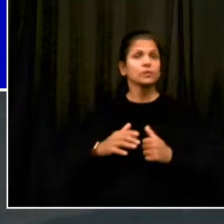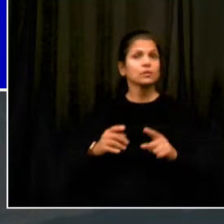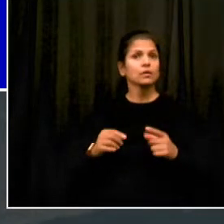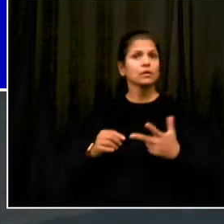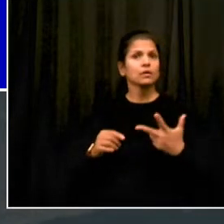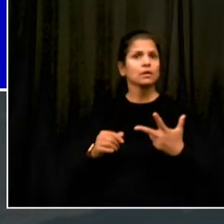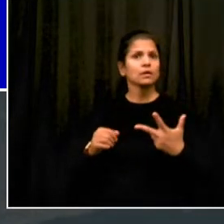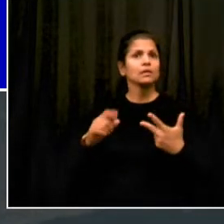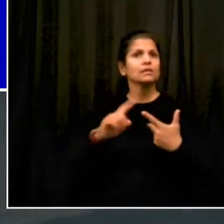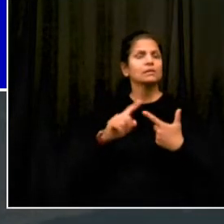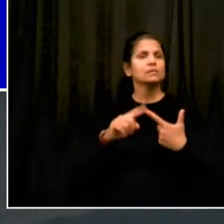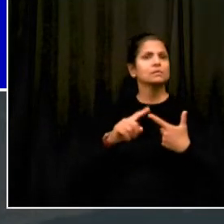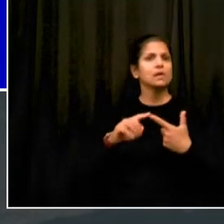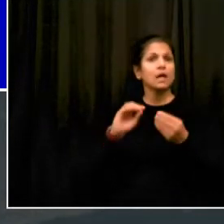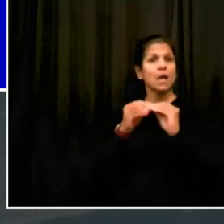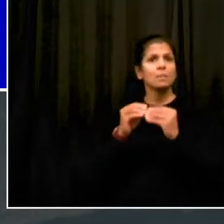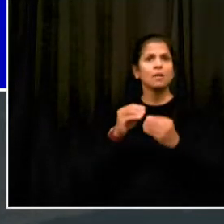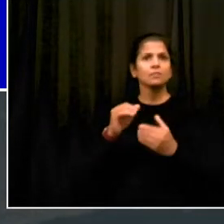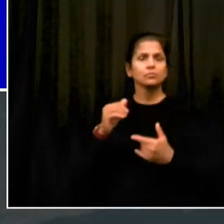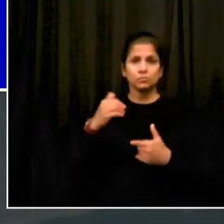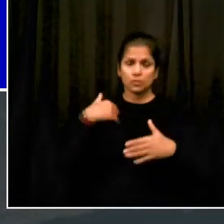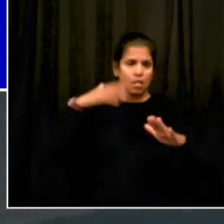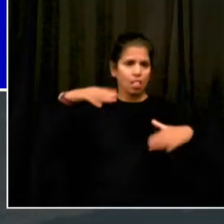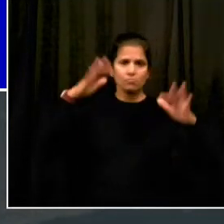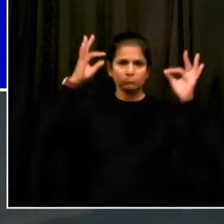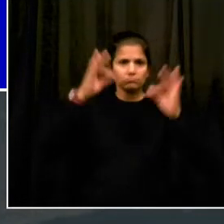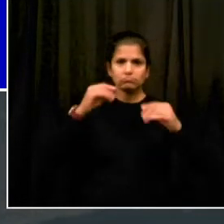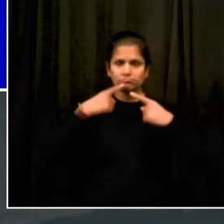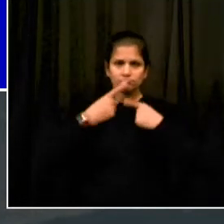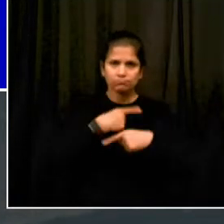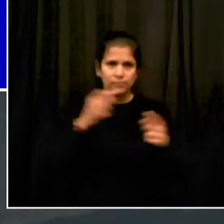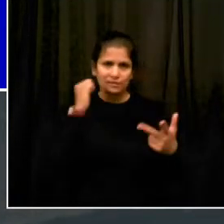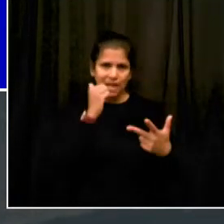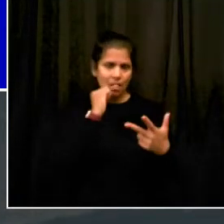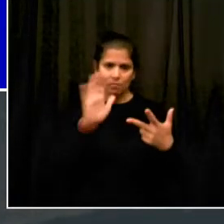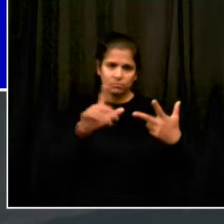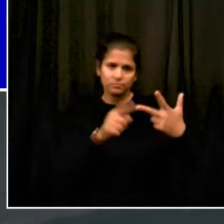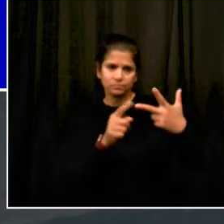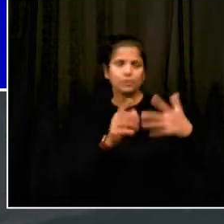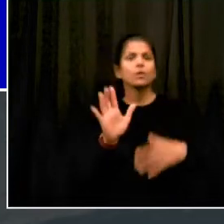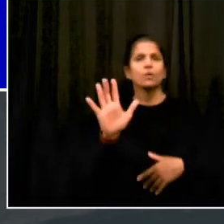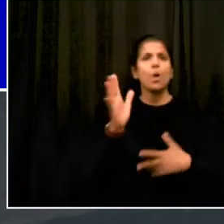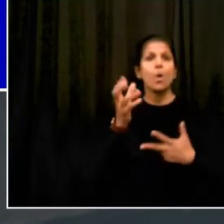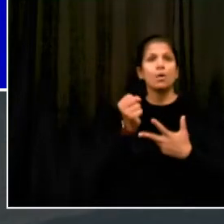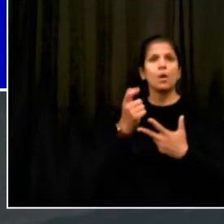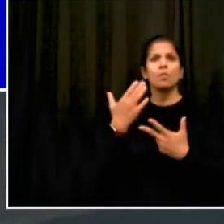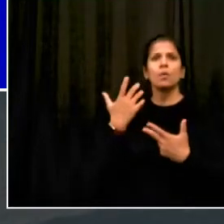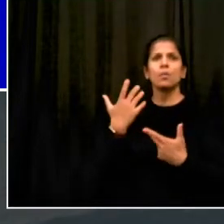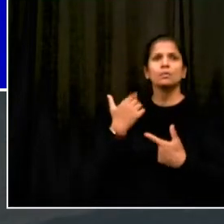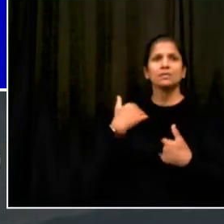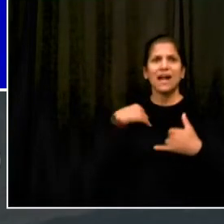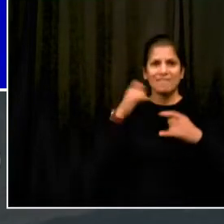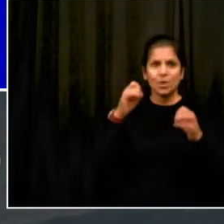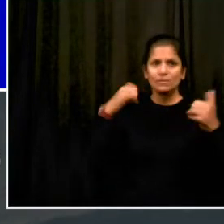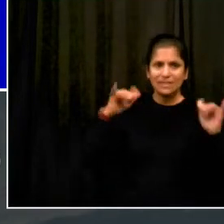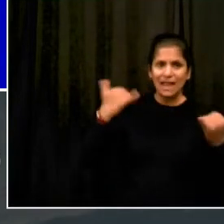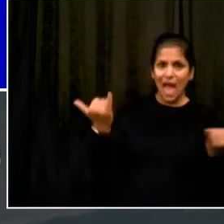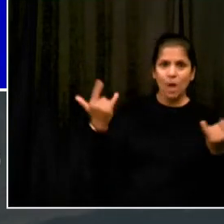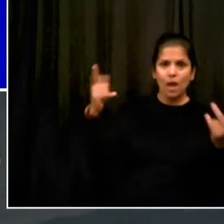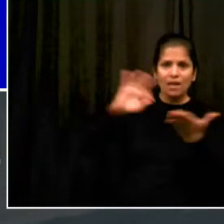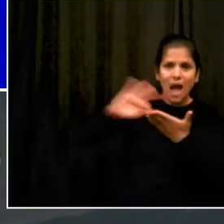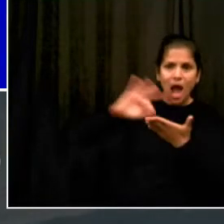it's a holiday, so we don't feel we have an accurate measure. We'll put that up as soon as we have something accurate. We do have a clear picture on the 7-day rolling average. That